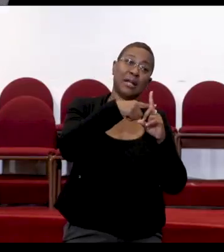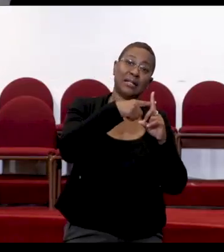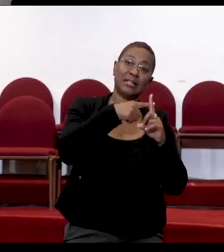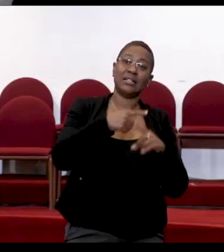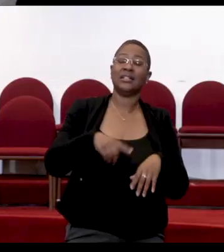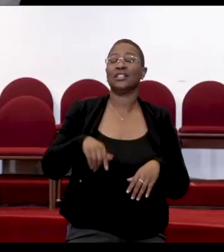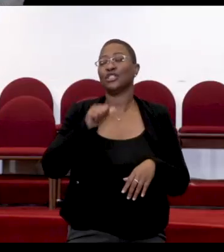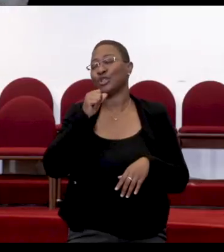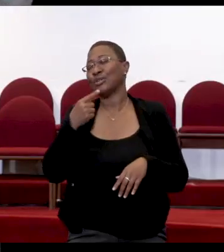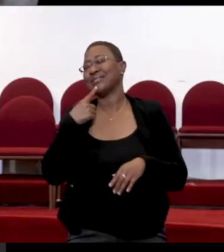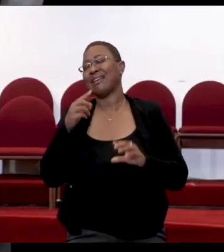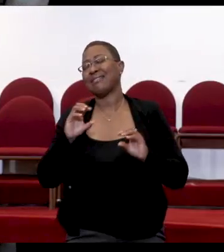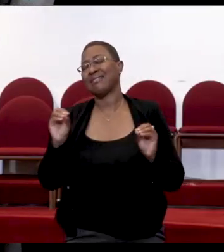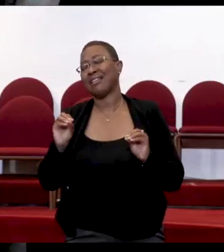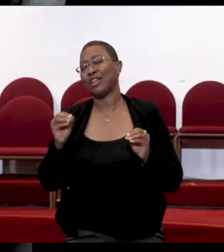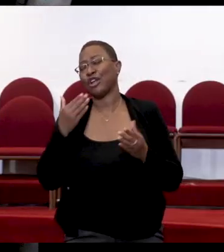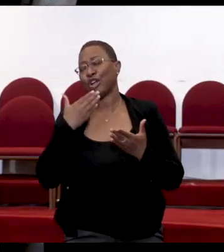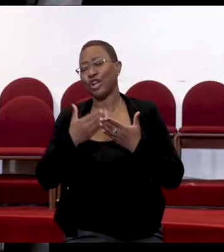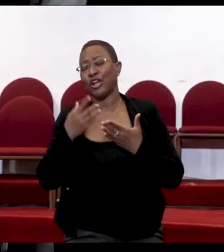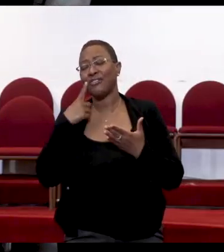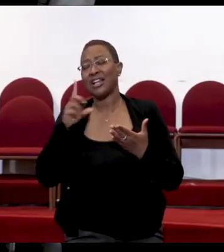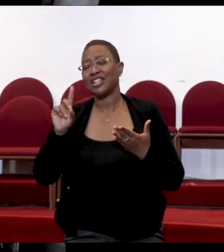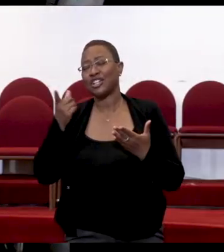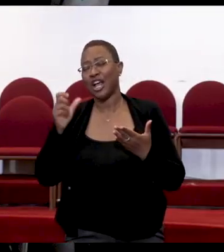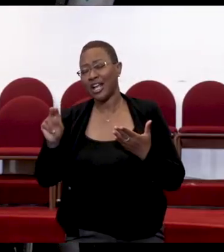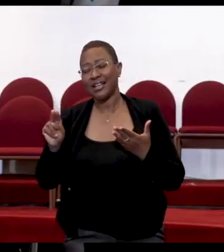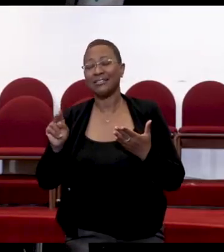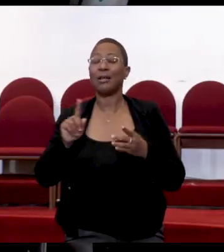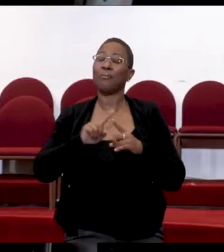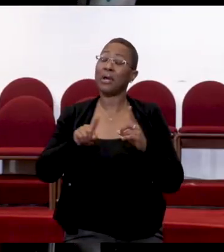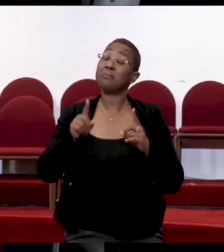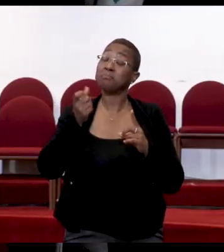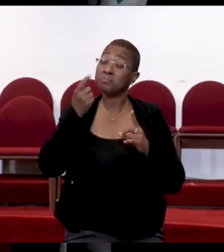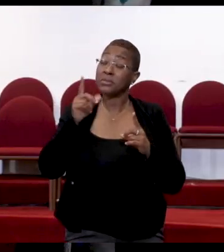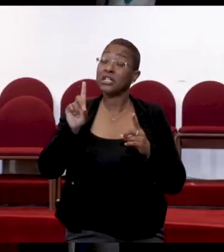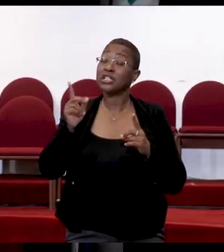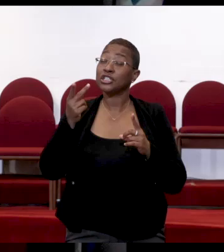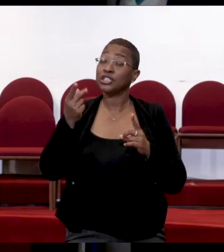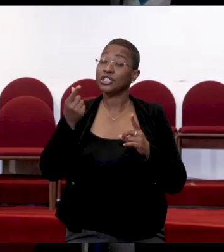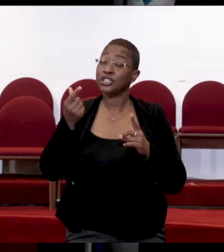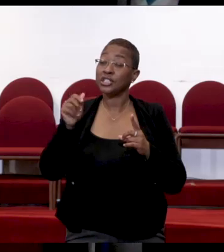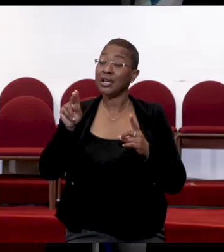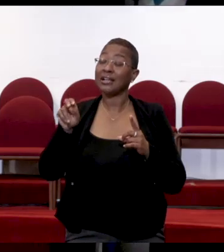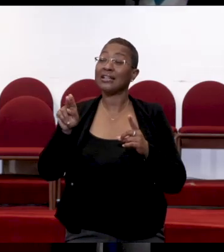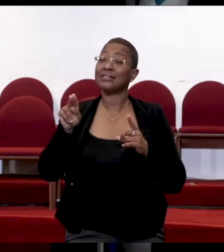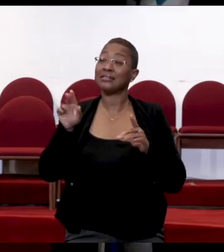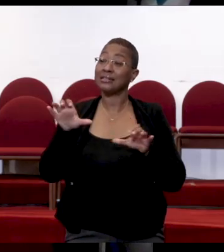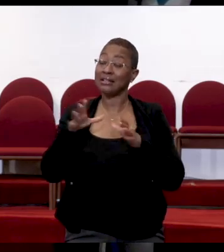good about Duggan. Duggan has done a lot for me. So, you know, and a lot for this city.